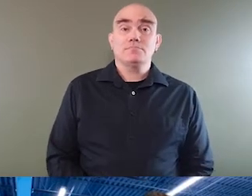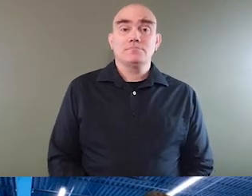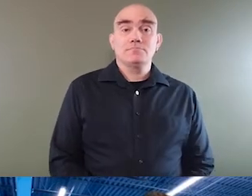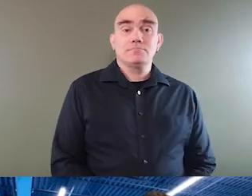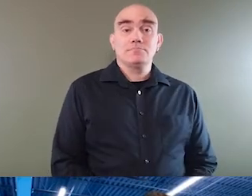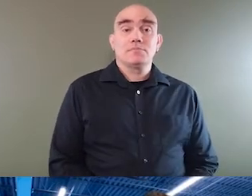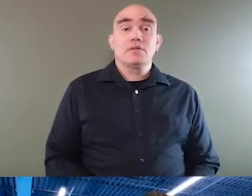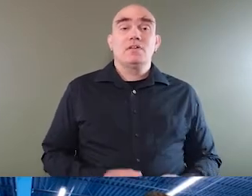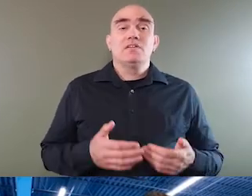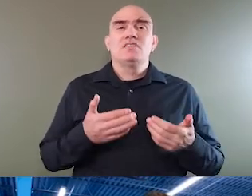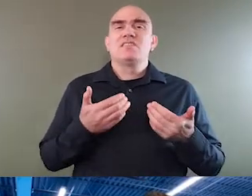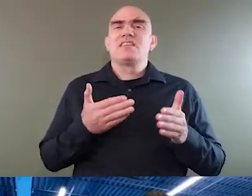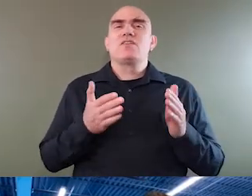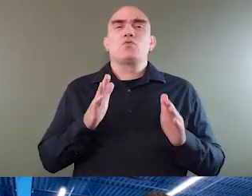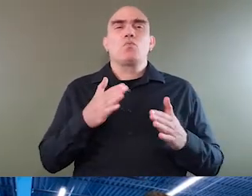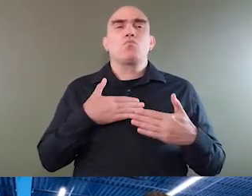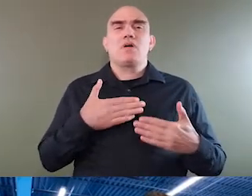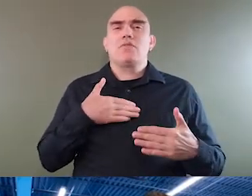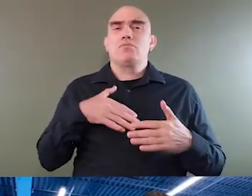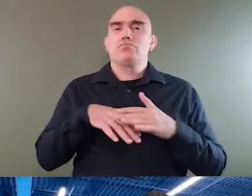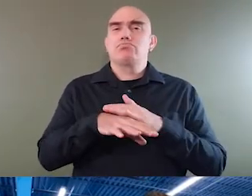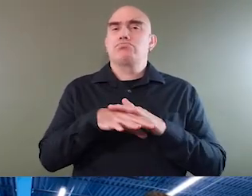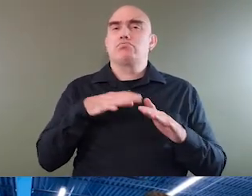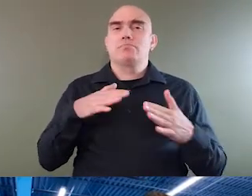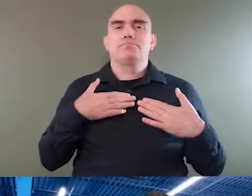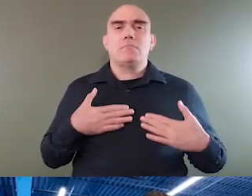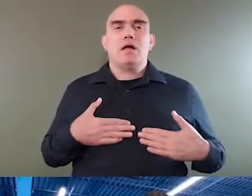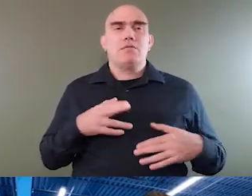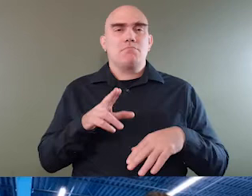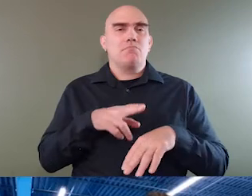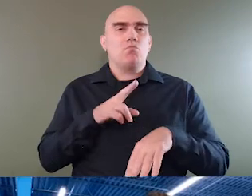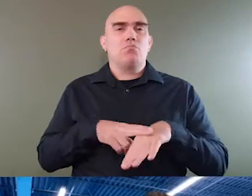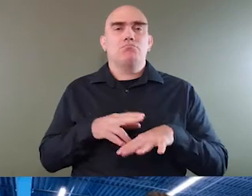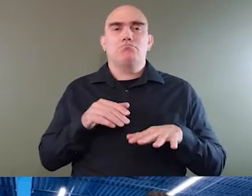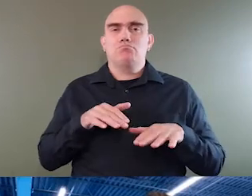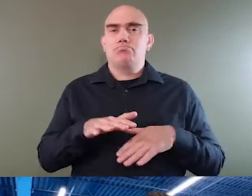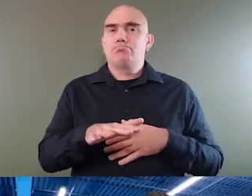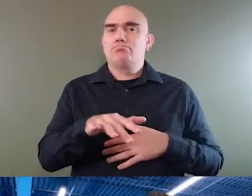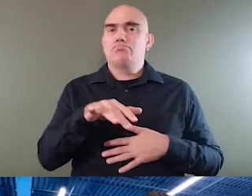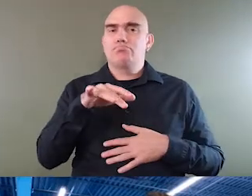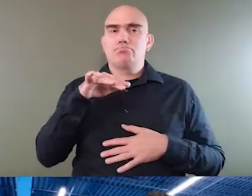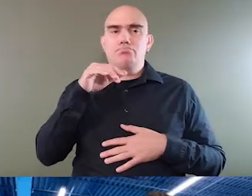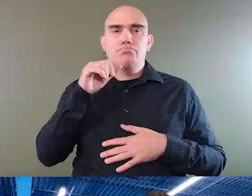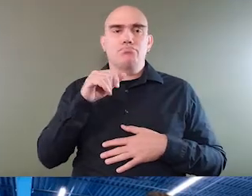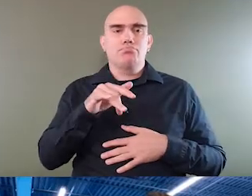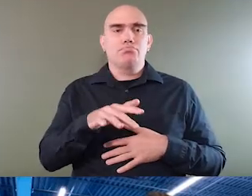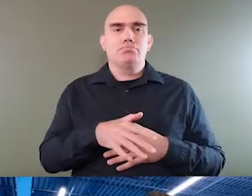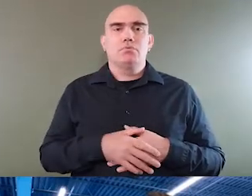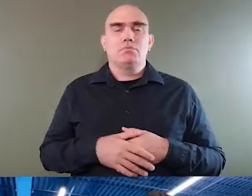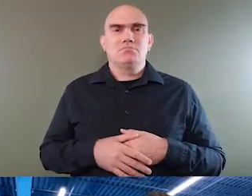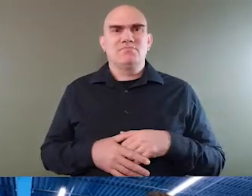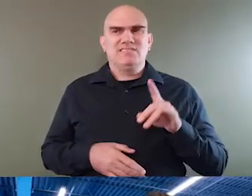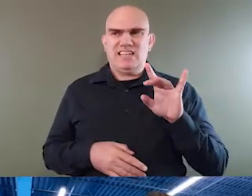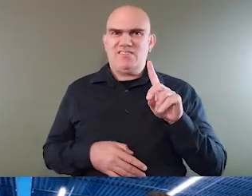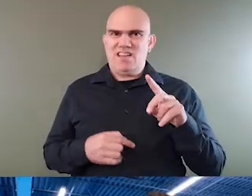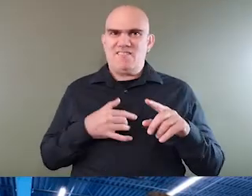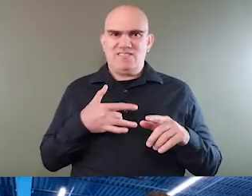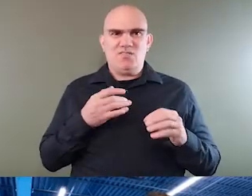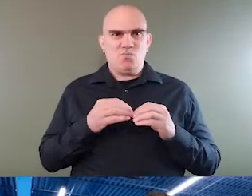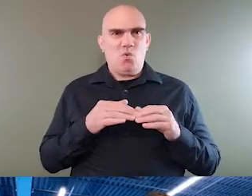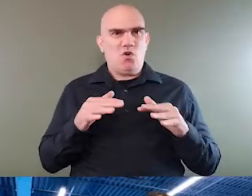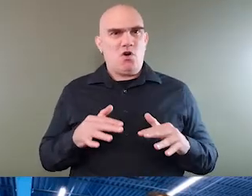2, 3, 4, 5, 6, 7, 8, 9, 10, 11, 12. Just let your breath flow in and out of your body naturally. David, I feel a little calmer. How do you